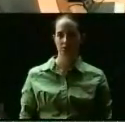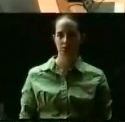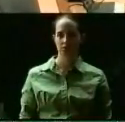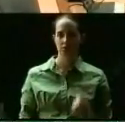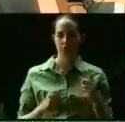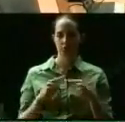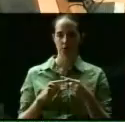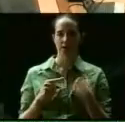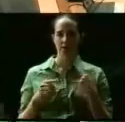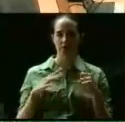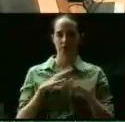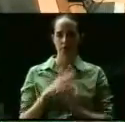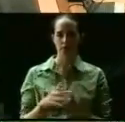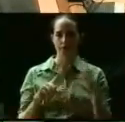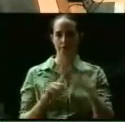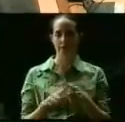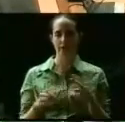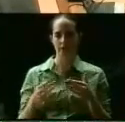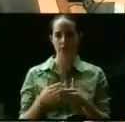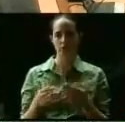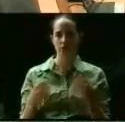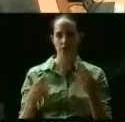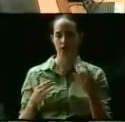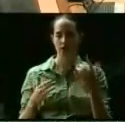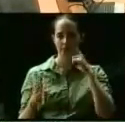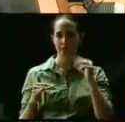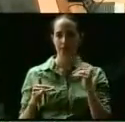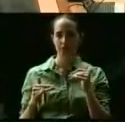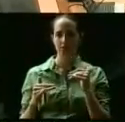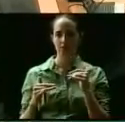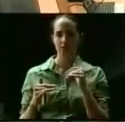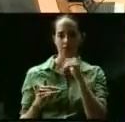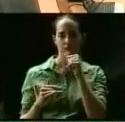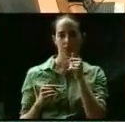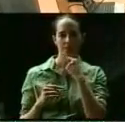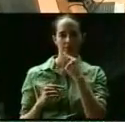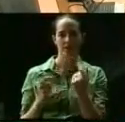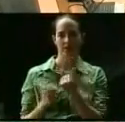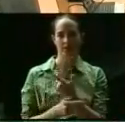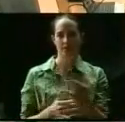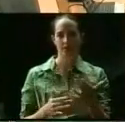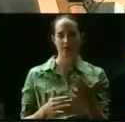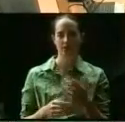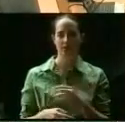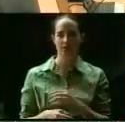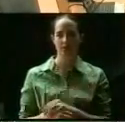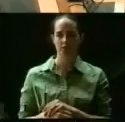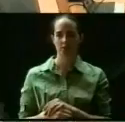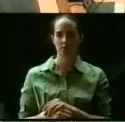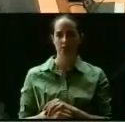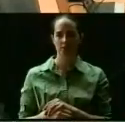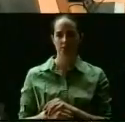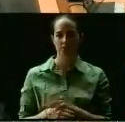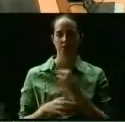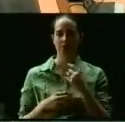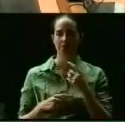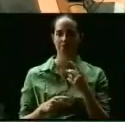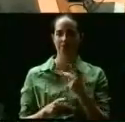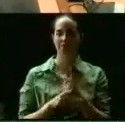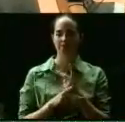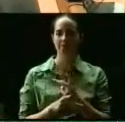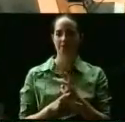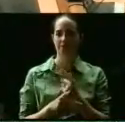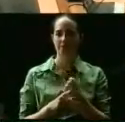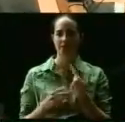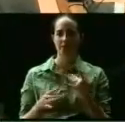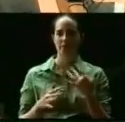this. But the thing that I've done is I don't always tell all my cards, and you've got to be careful what I file open records requests for, because a lot of times I've got